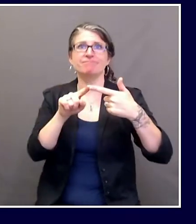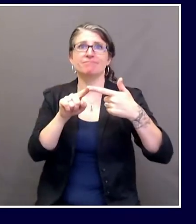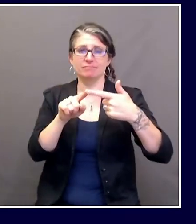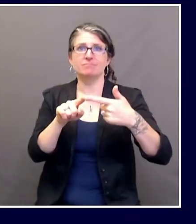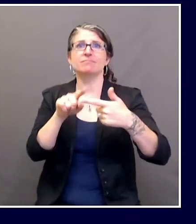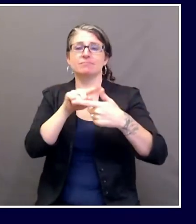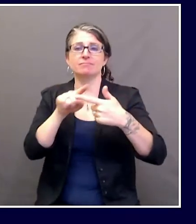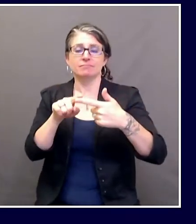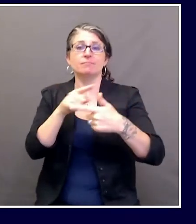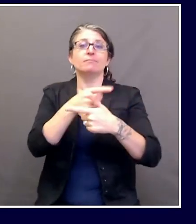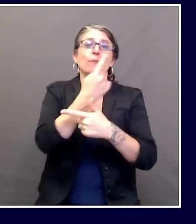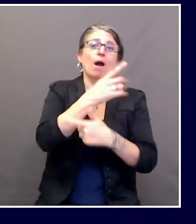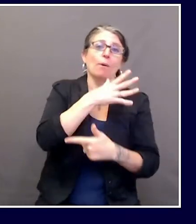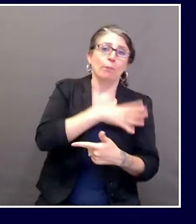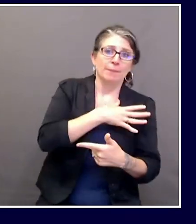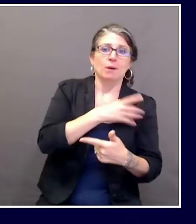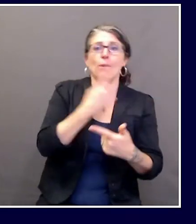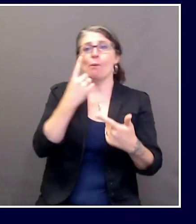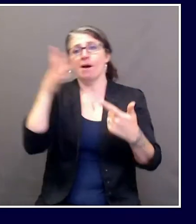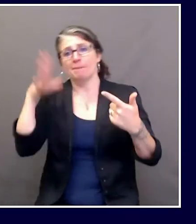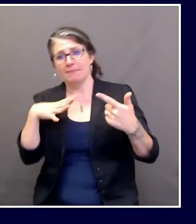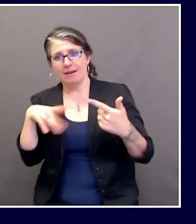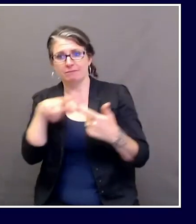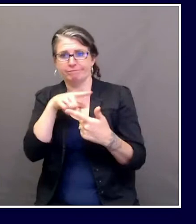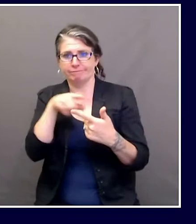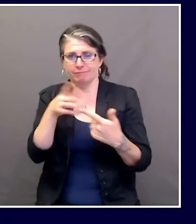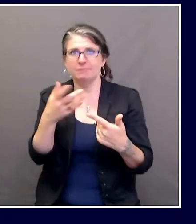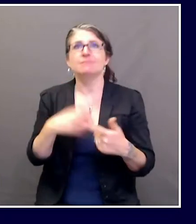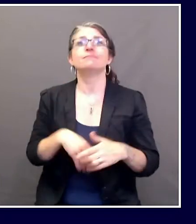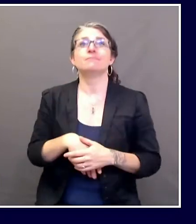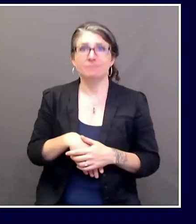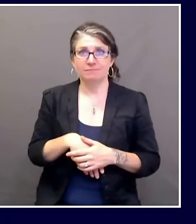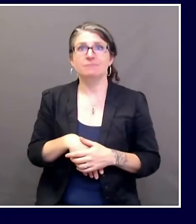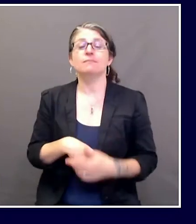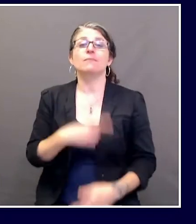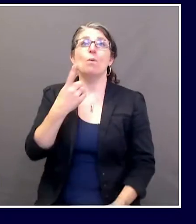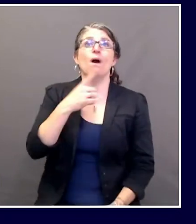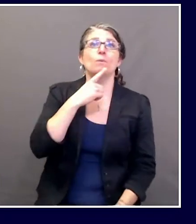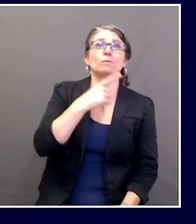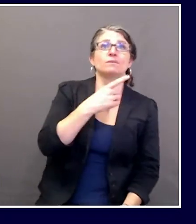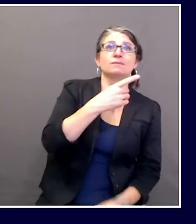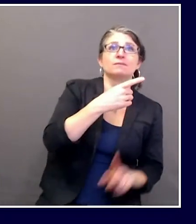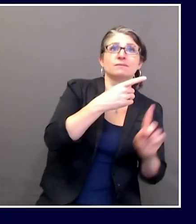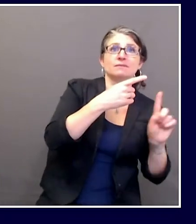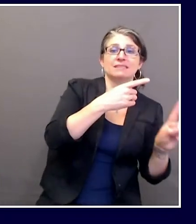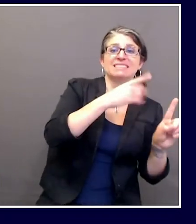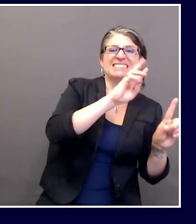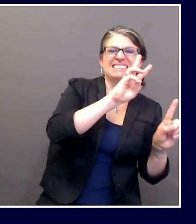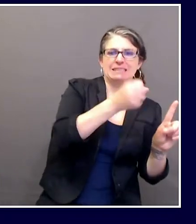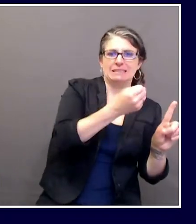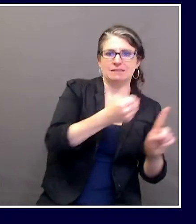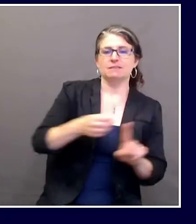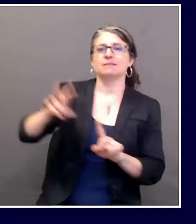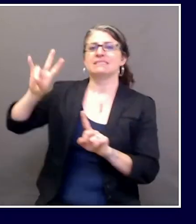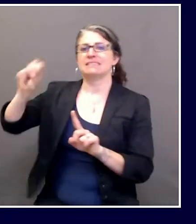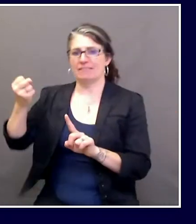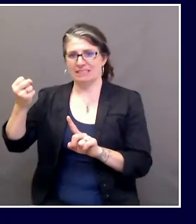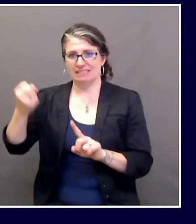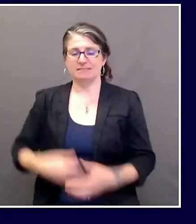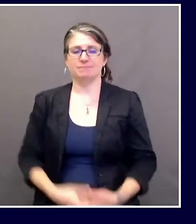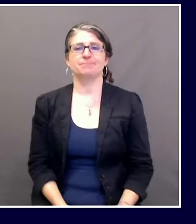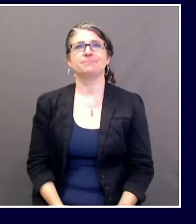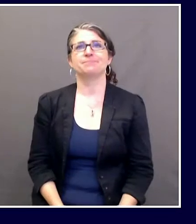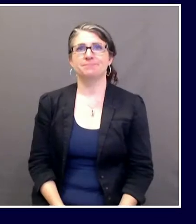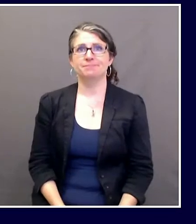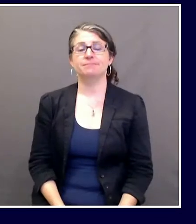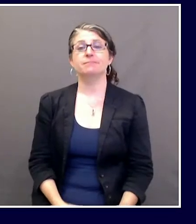was a man. One was in their 60s, and the other was in their 70s. Their passings bring to the total number of